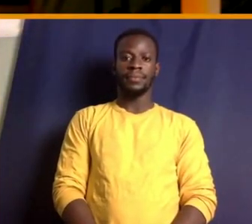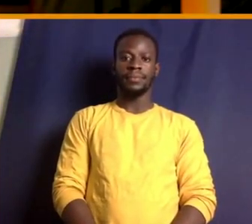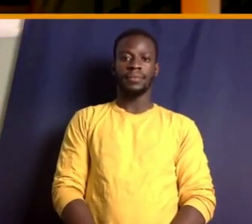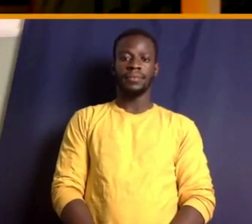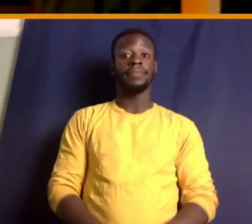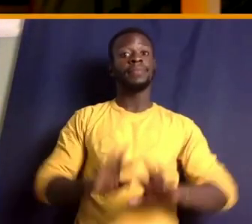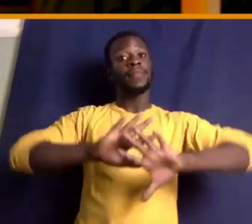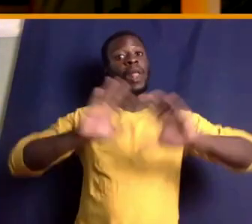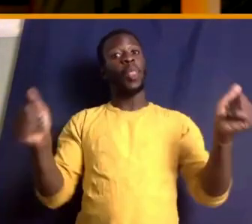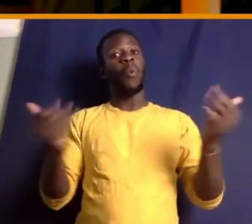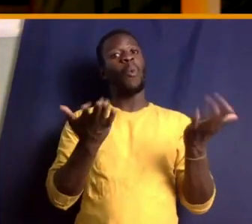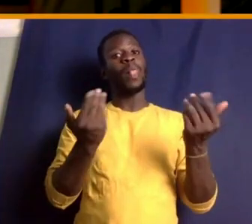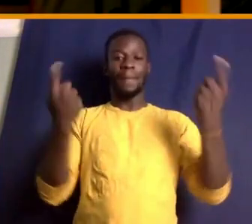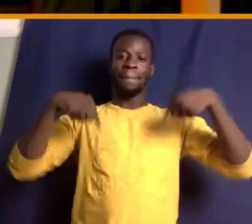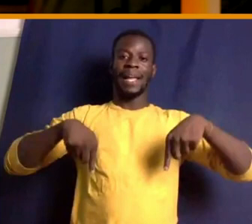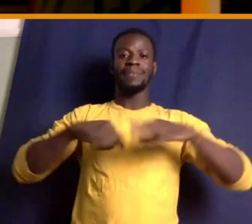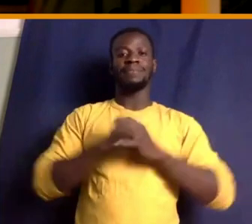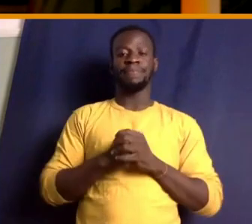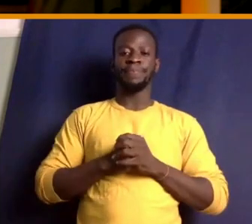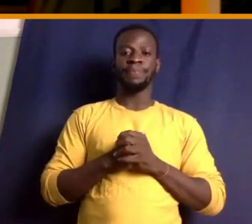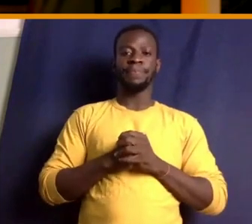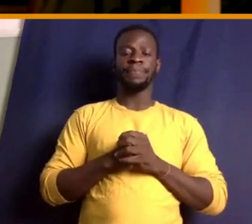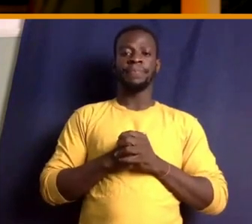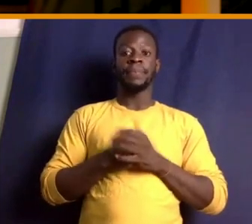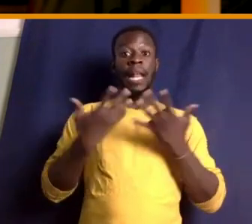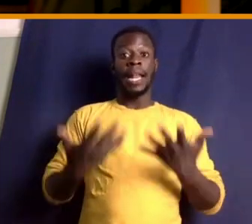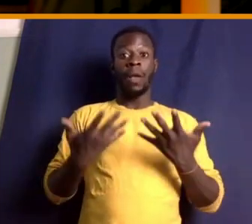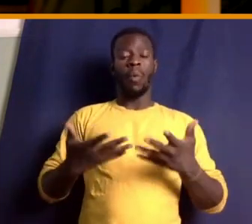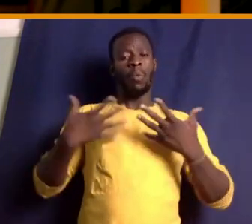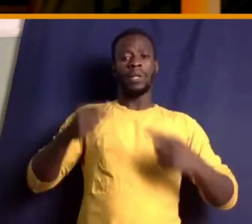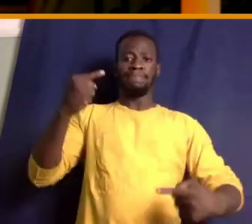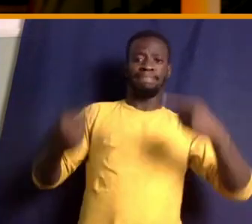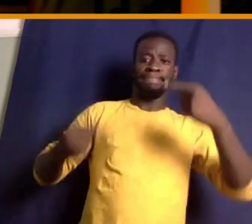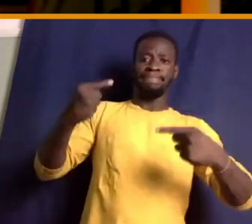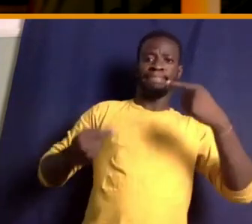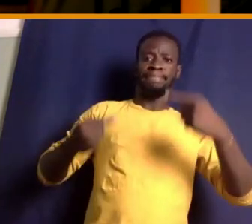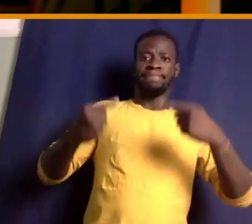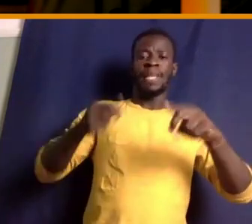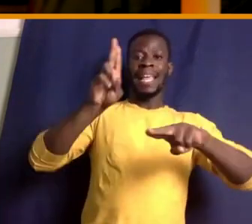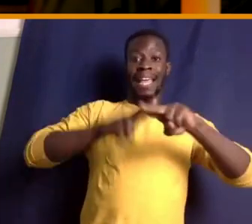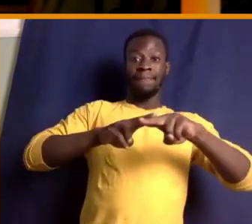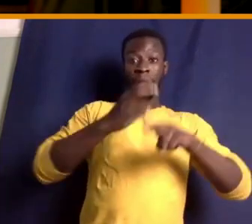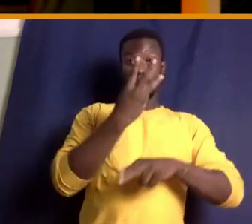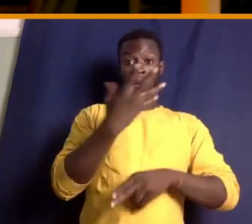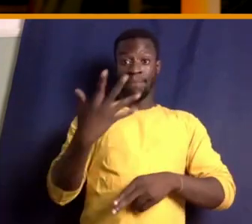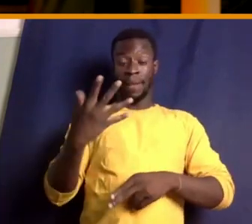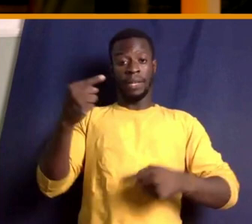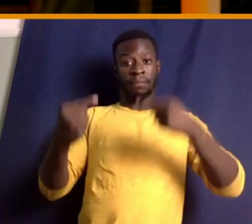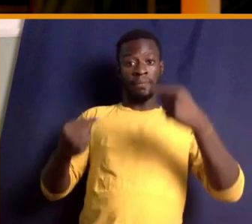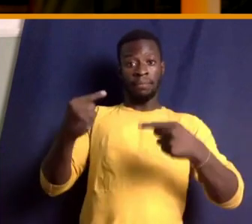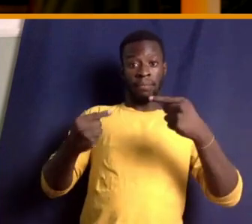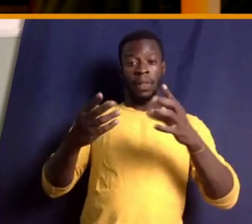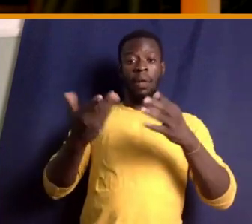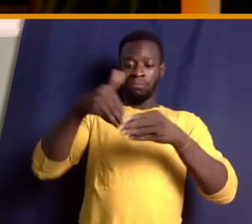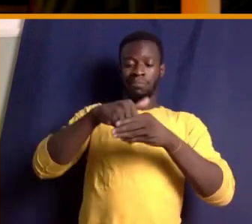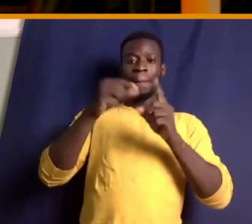Hello and welcome back. This session we'll be debating F-35 International Trade and the DIT, which you can find